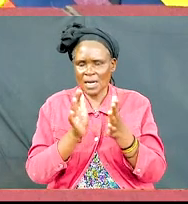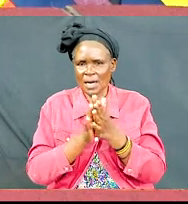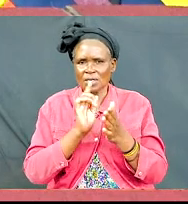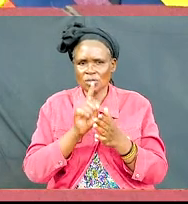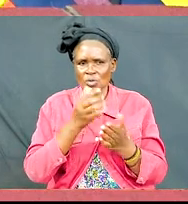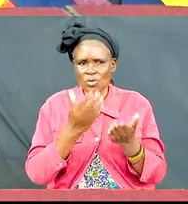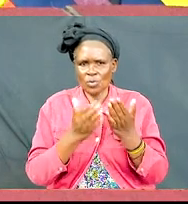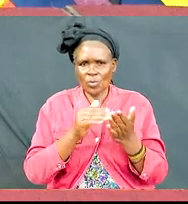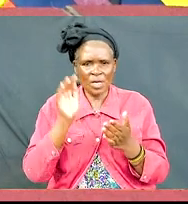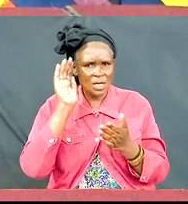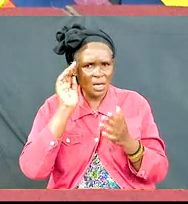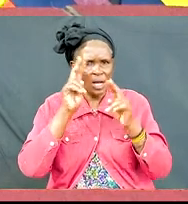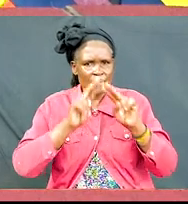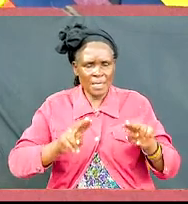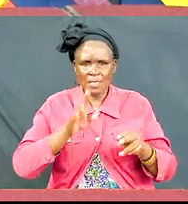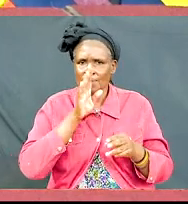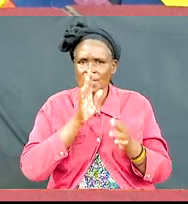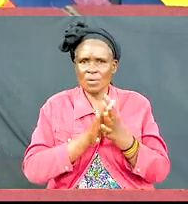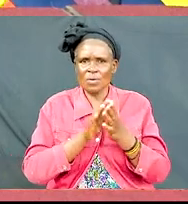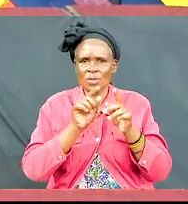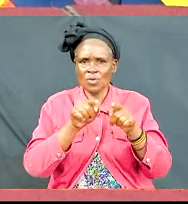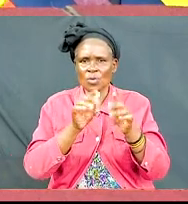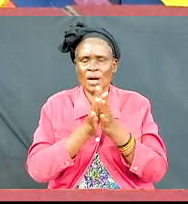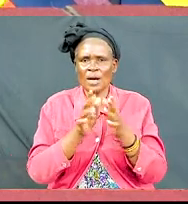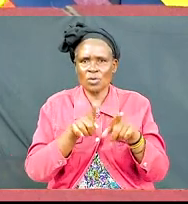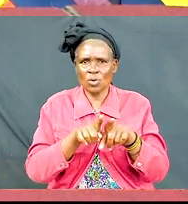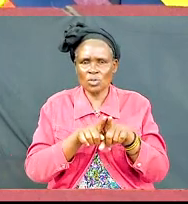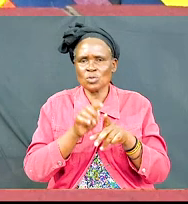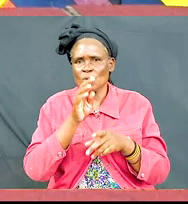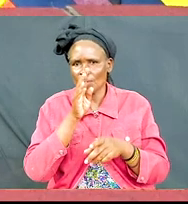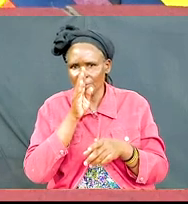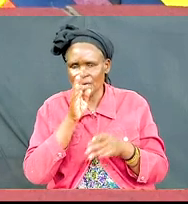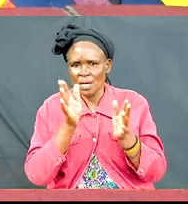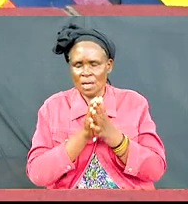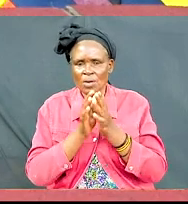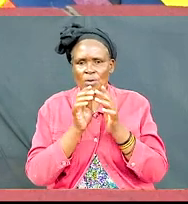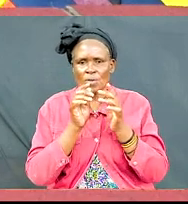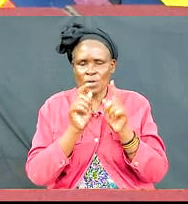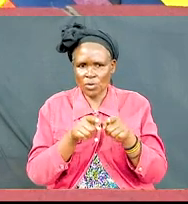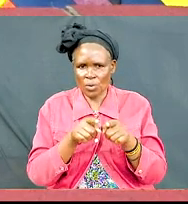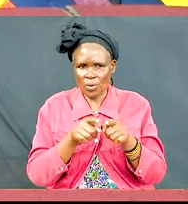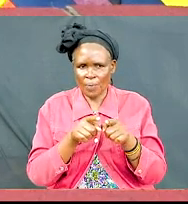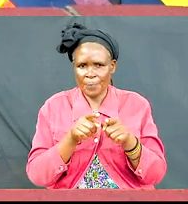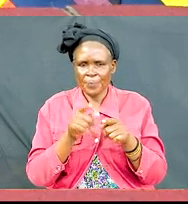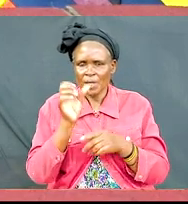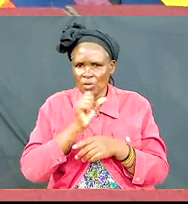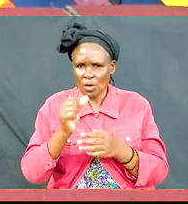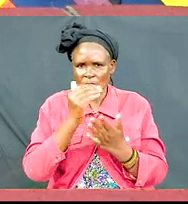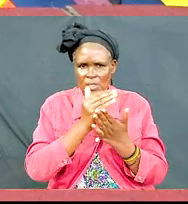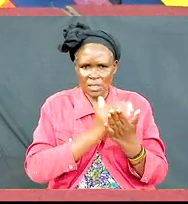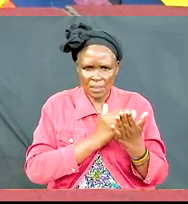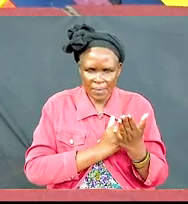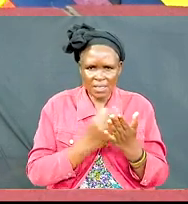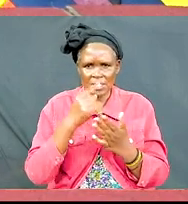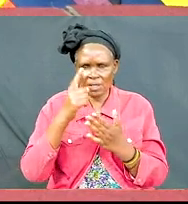may hear, peace be with you and also be with you. The Old Testament